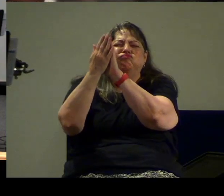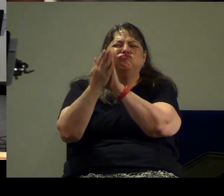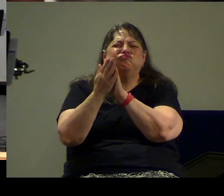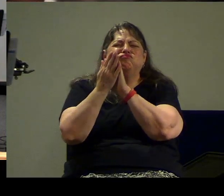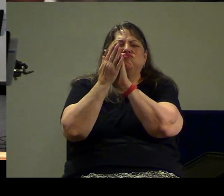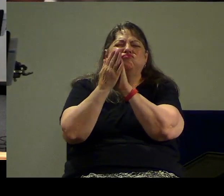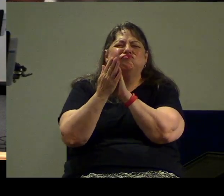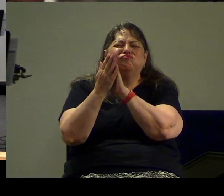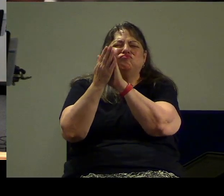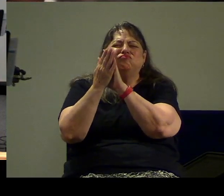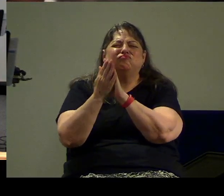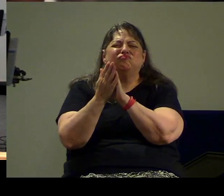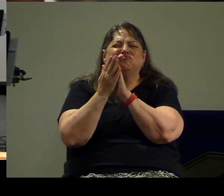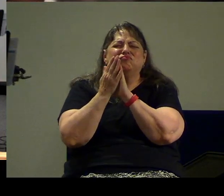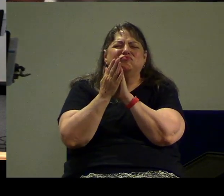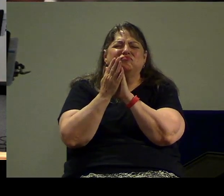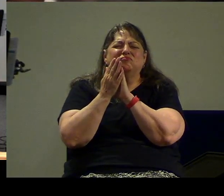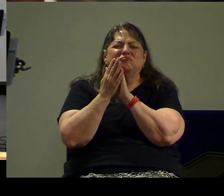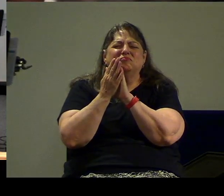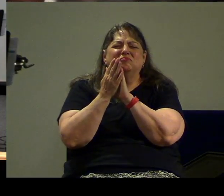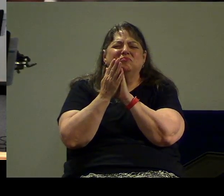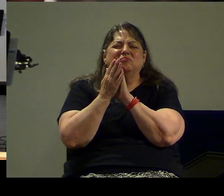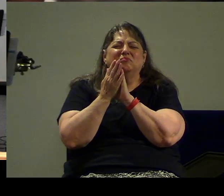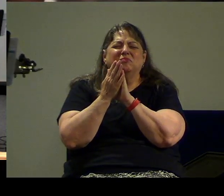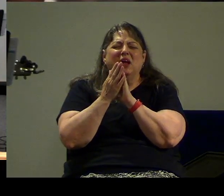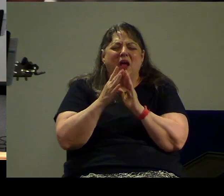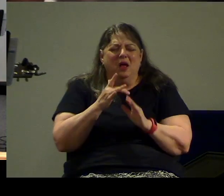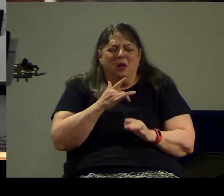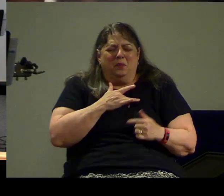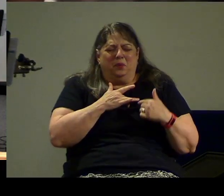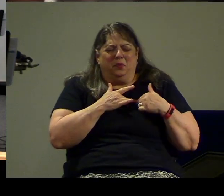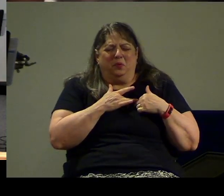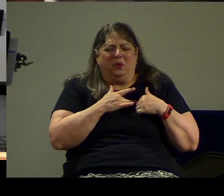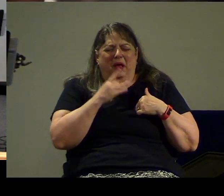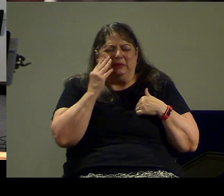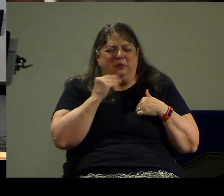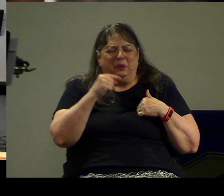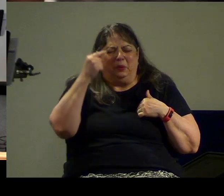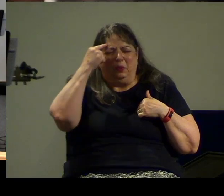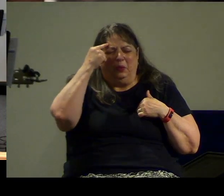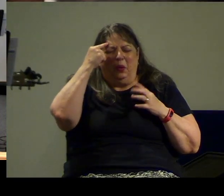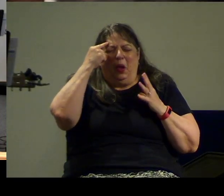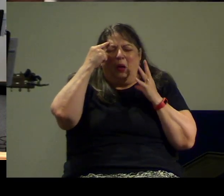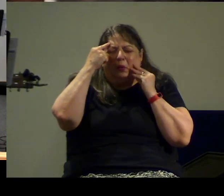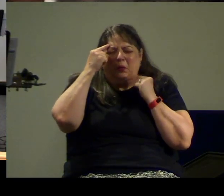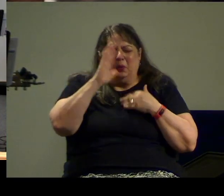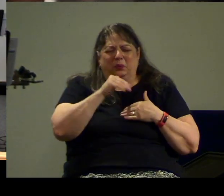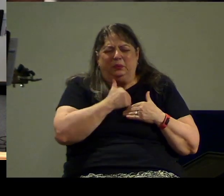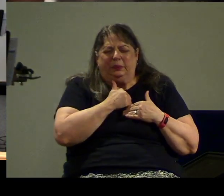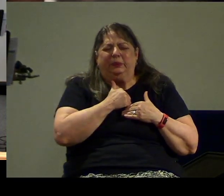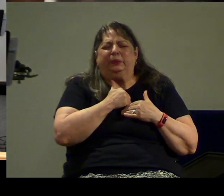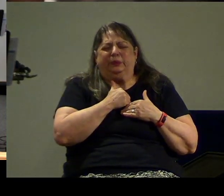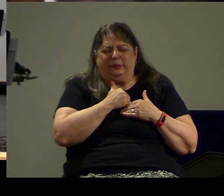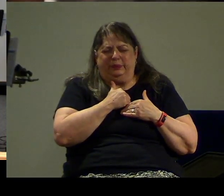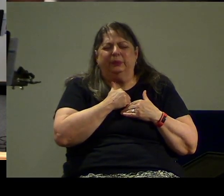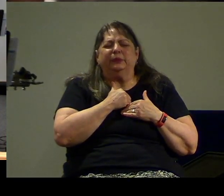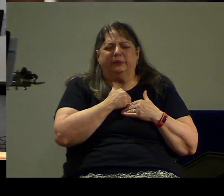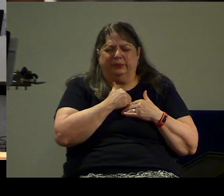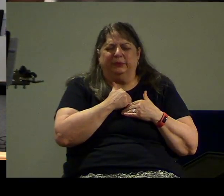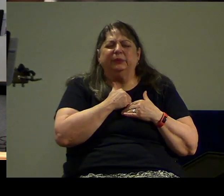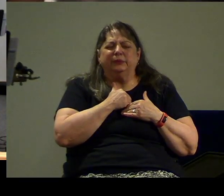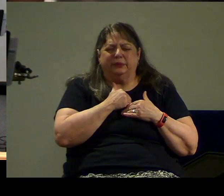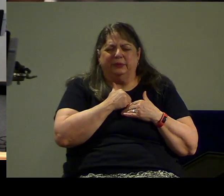presence would be felt in our hearts, in our minds, in our souls. I pray that you would